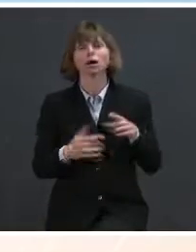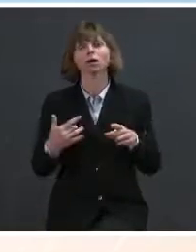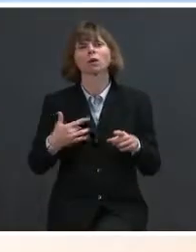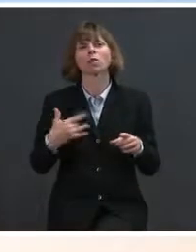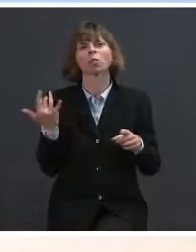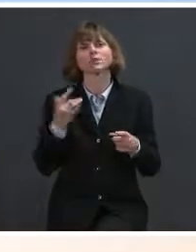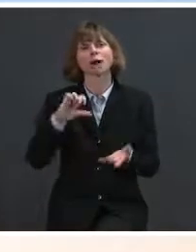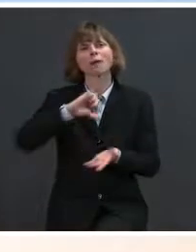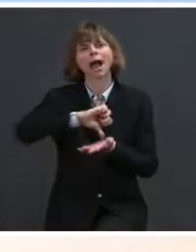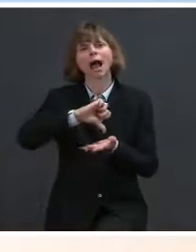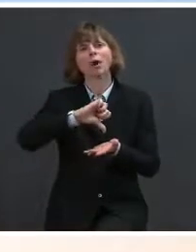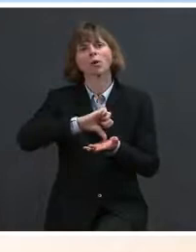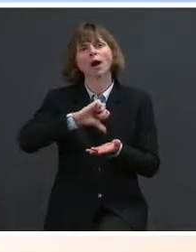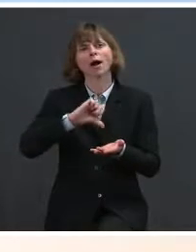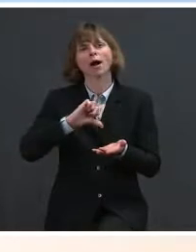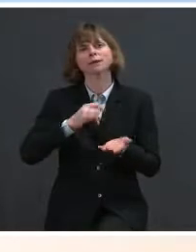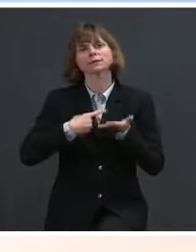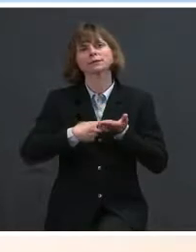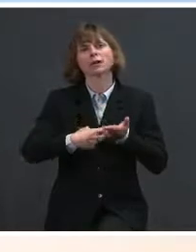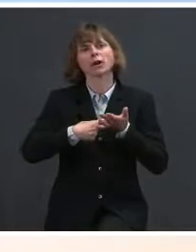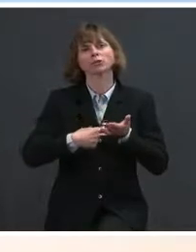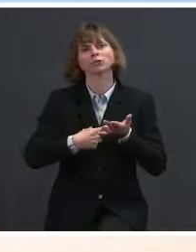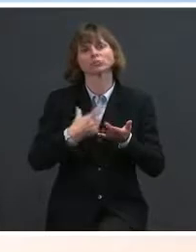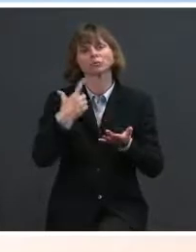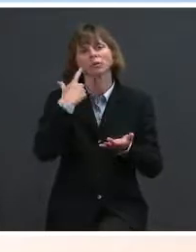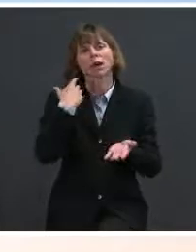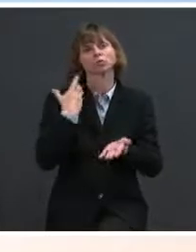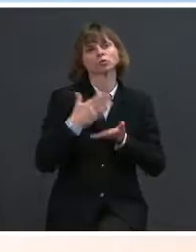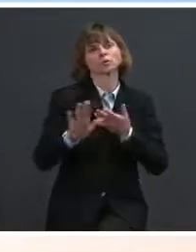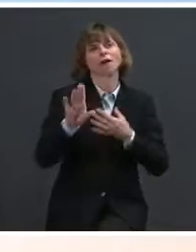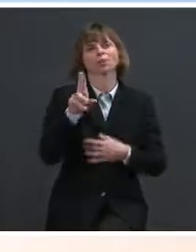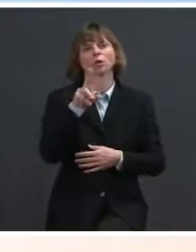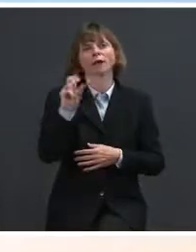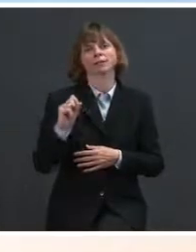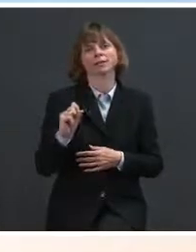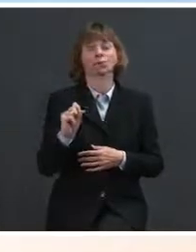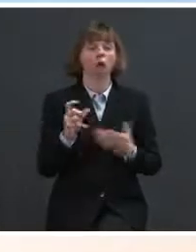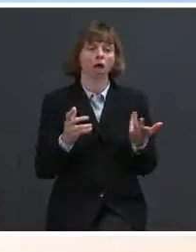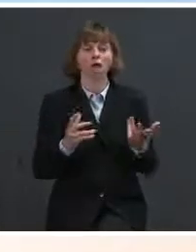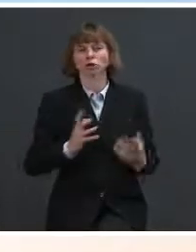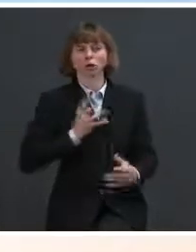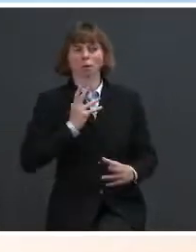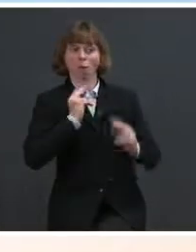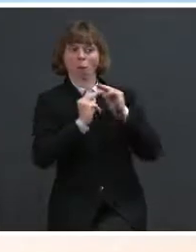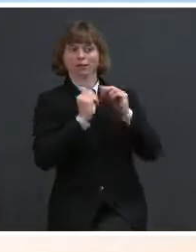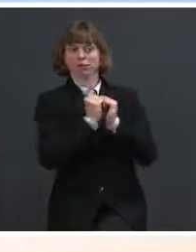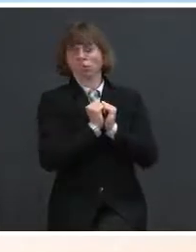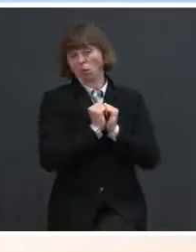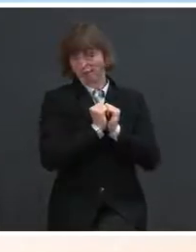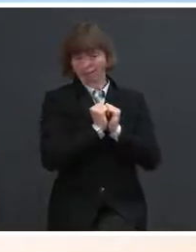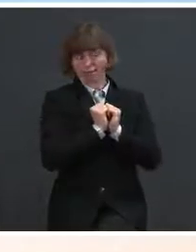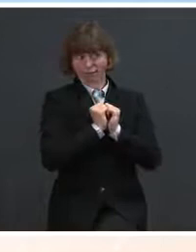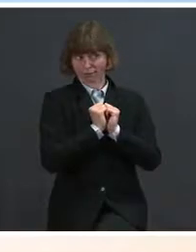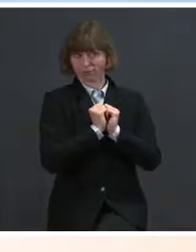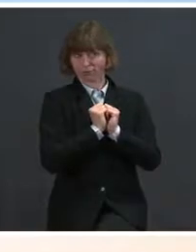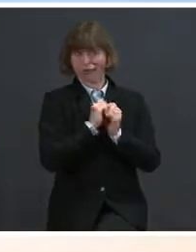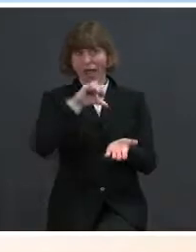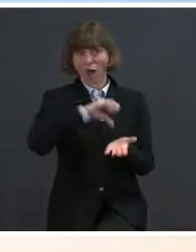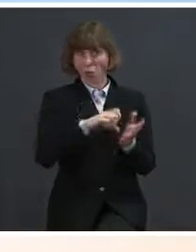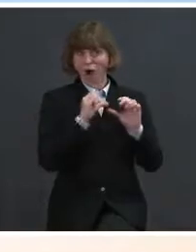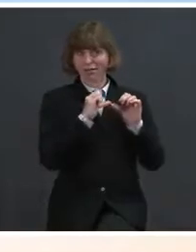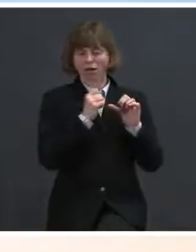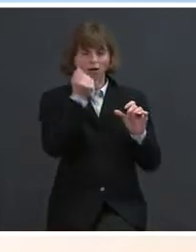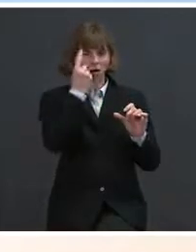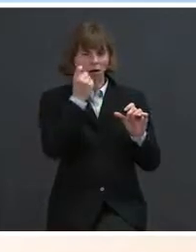they rebuffed the U.S.'s effort to meet with them? Diplomacy with Iran is ongoing, just not in a direct fashion at the moment. There